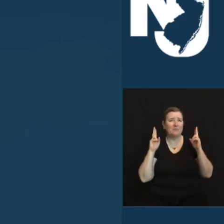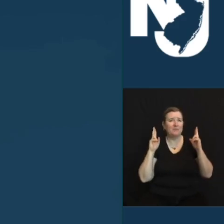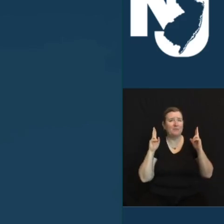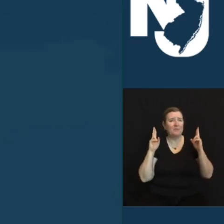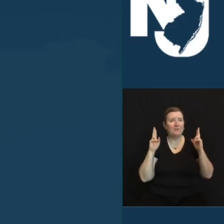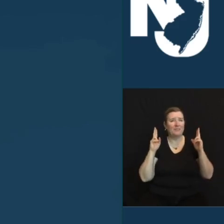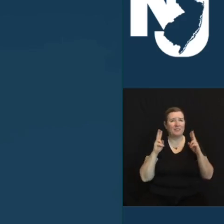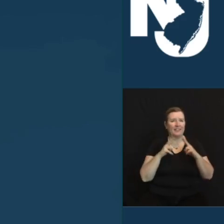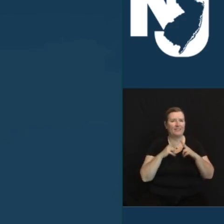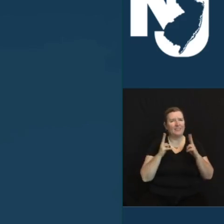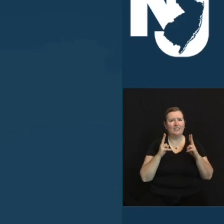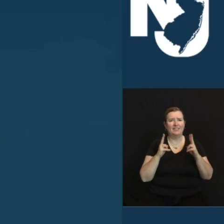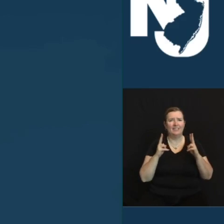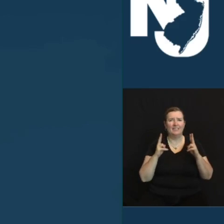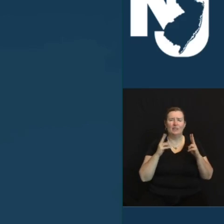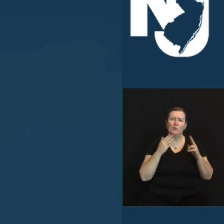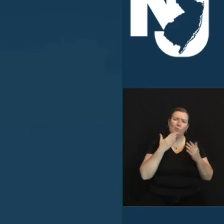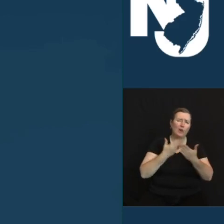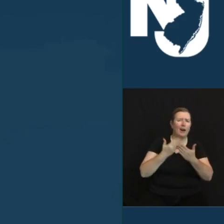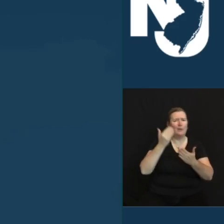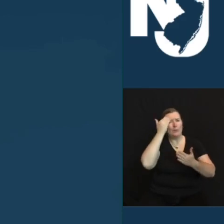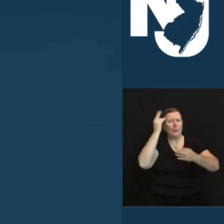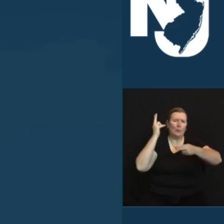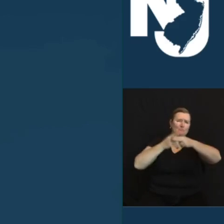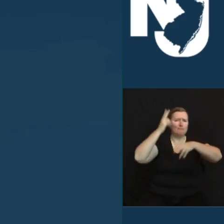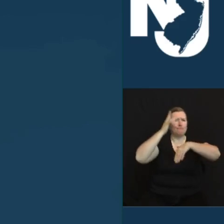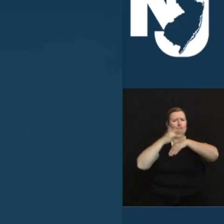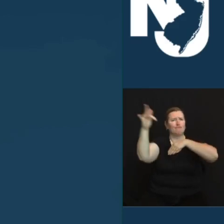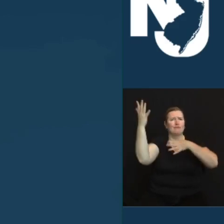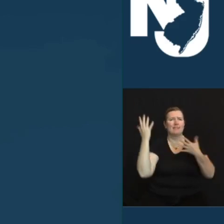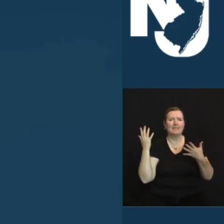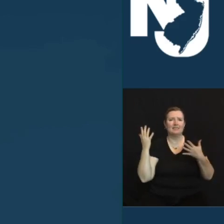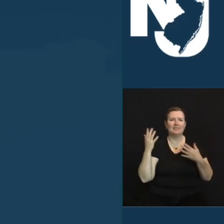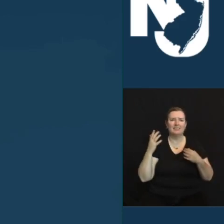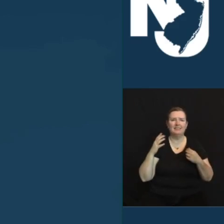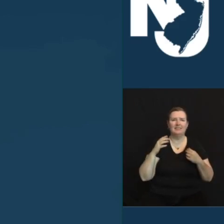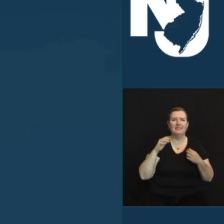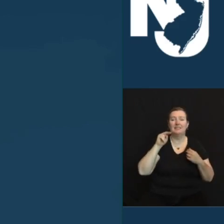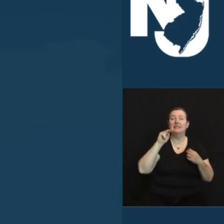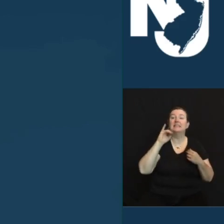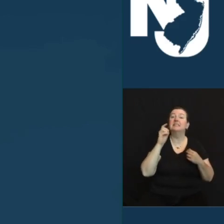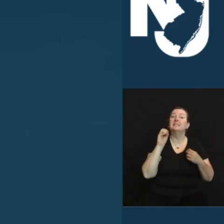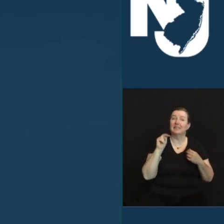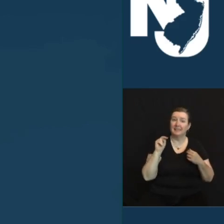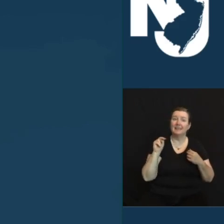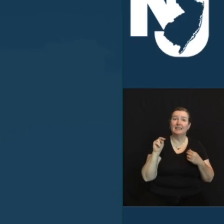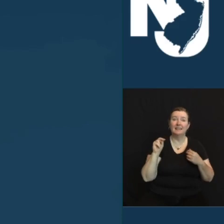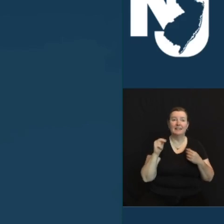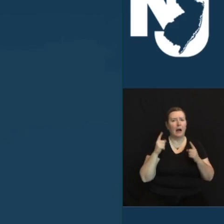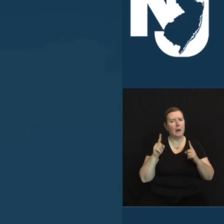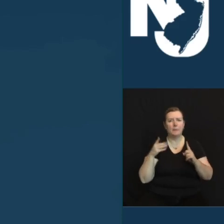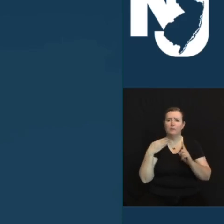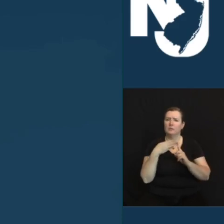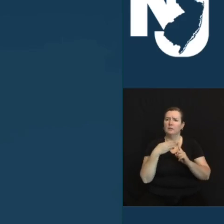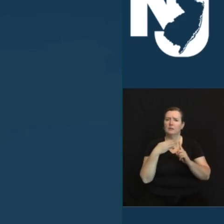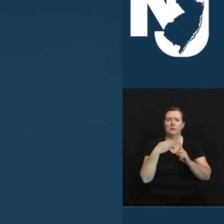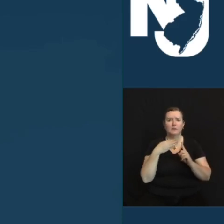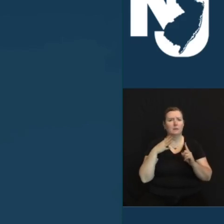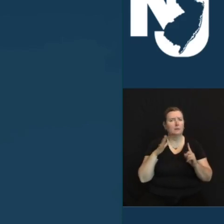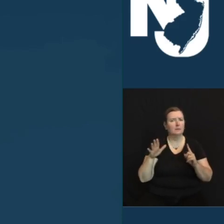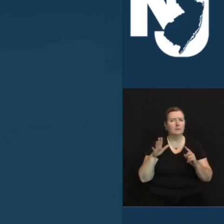as well. Former President Richard Nixon was among the many clients who sat in Domenic's chair. He was